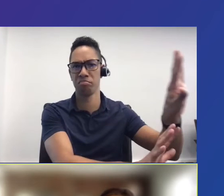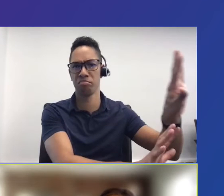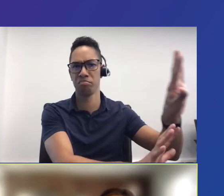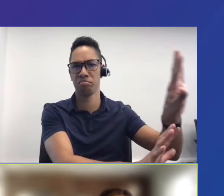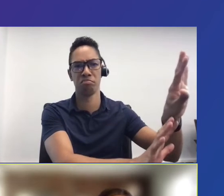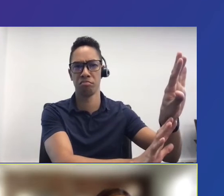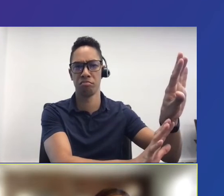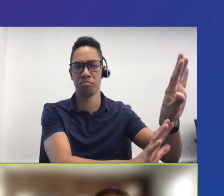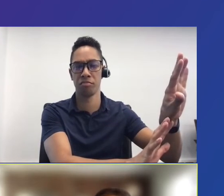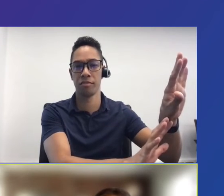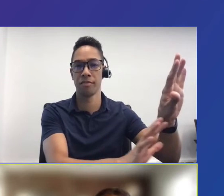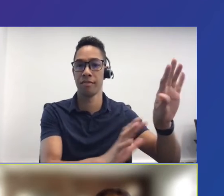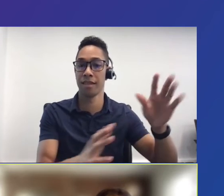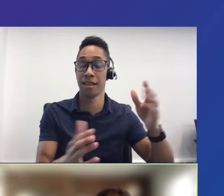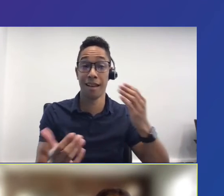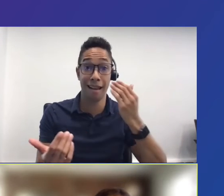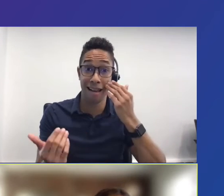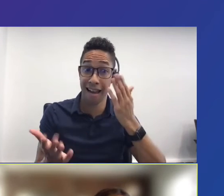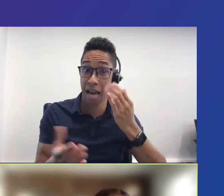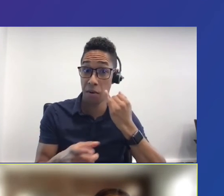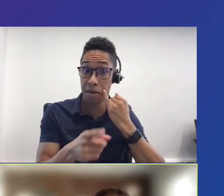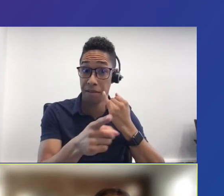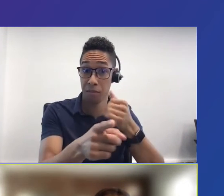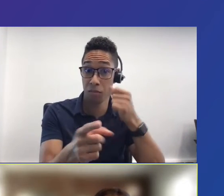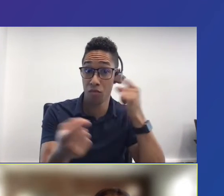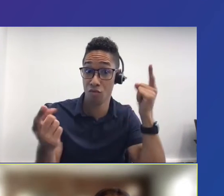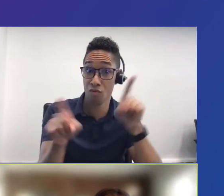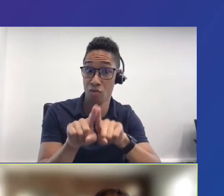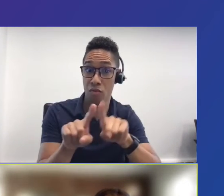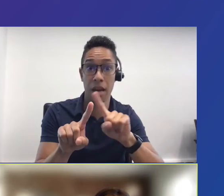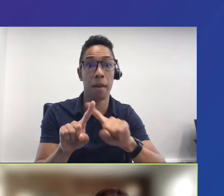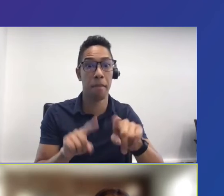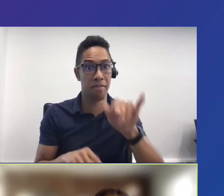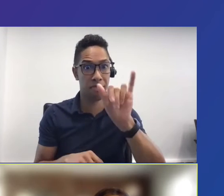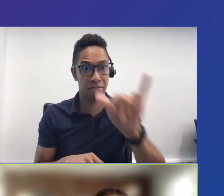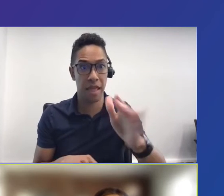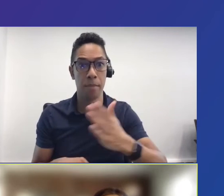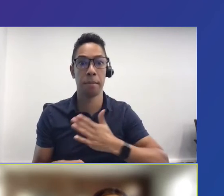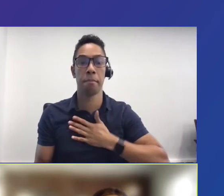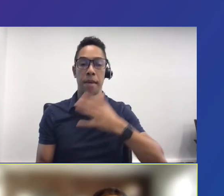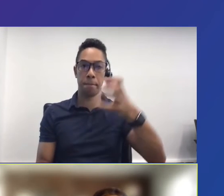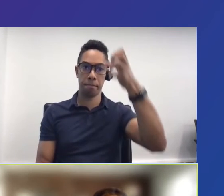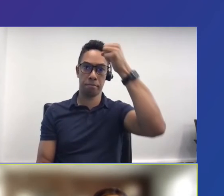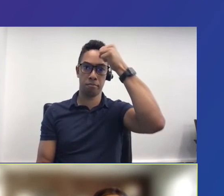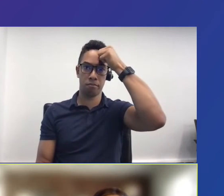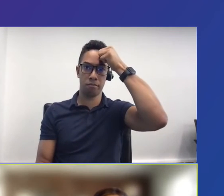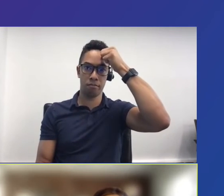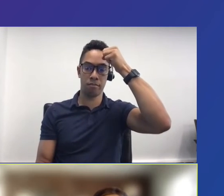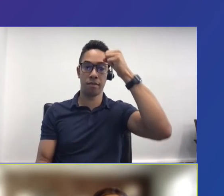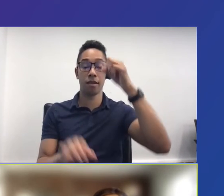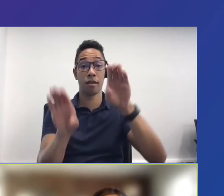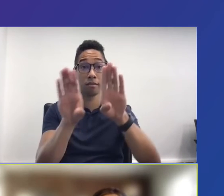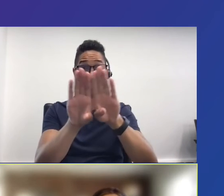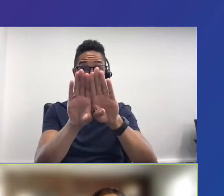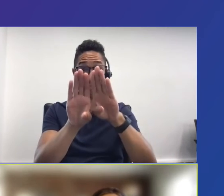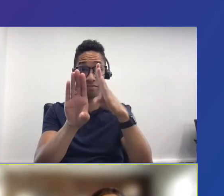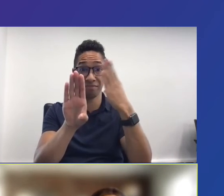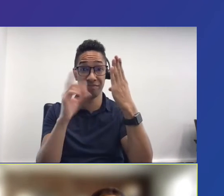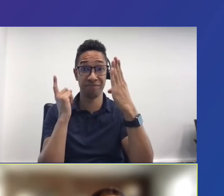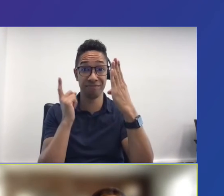is, I don't know if you agree, Nikki, but that is definitely my memory. And when we walked in the studio, if